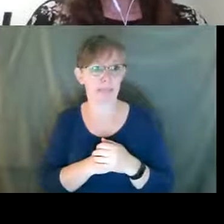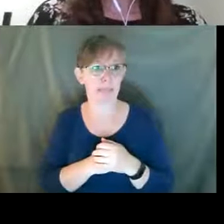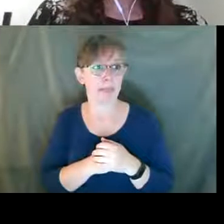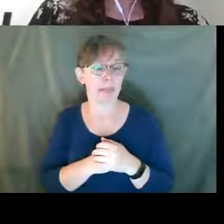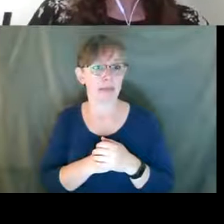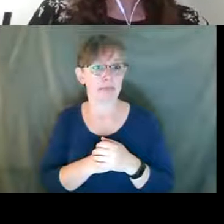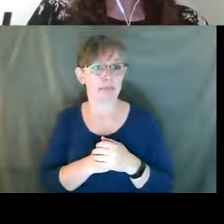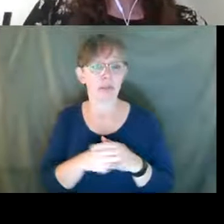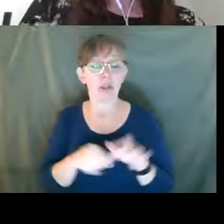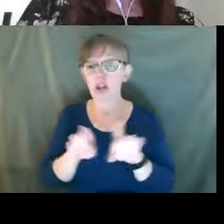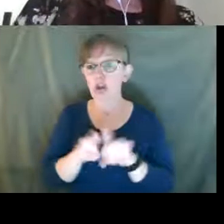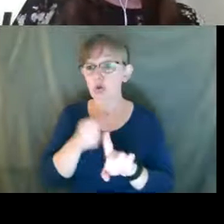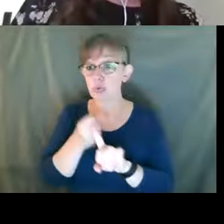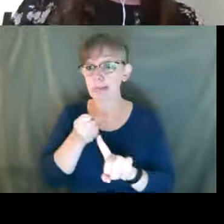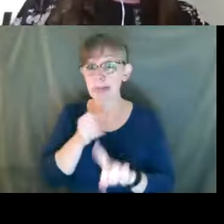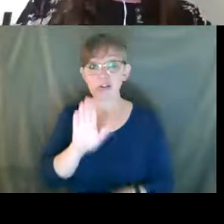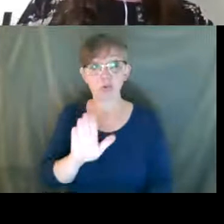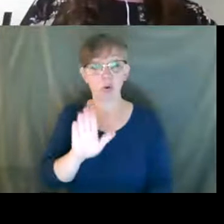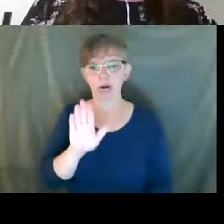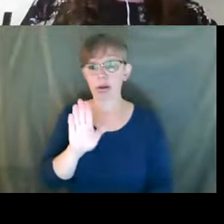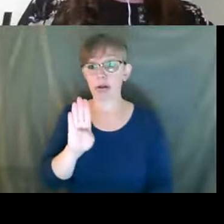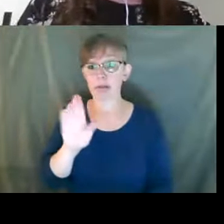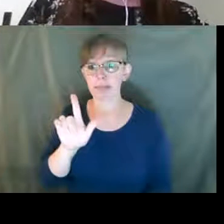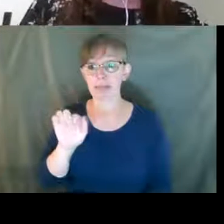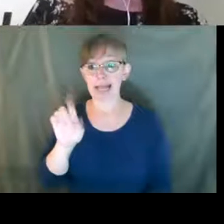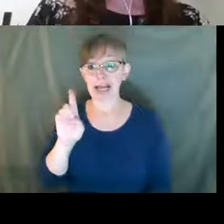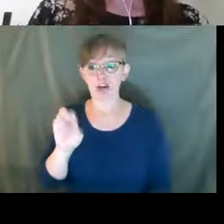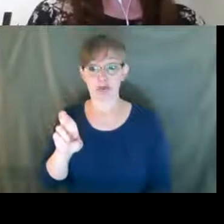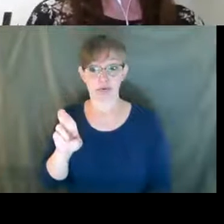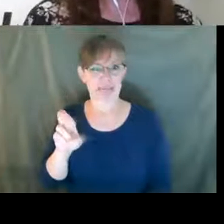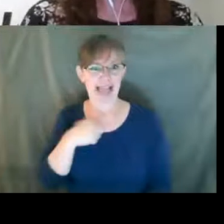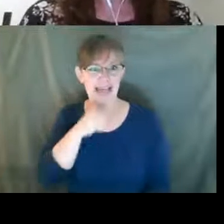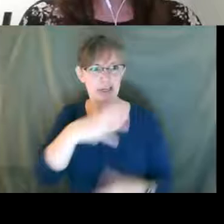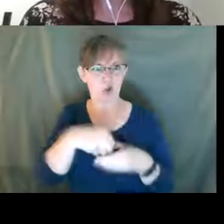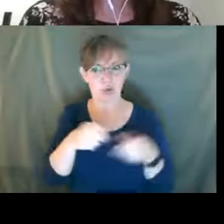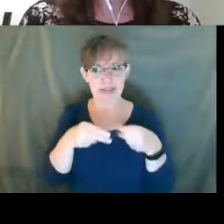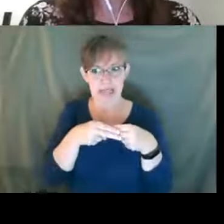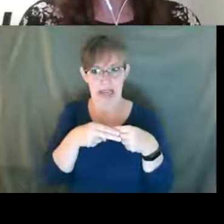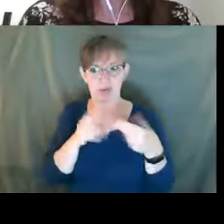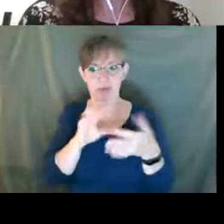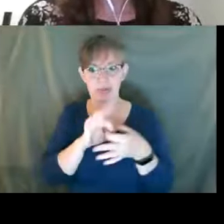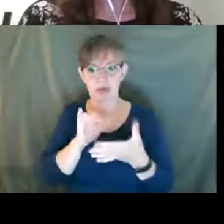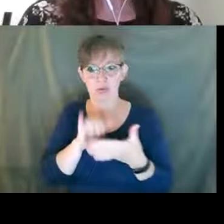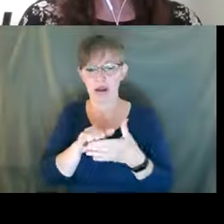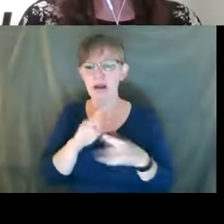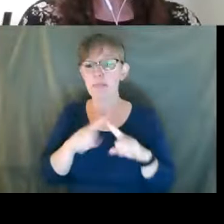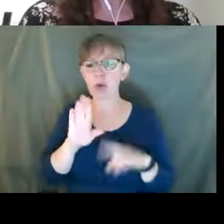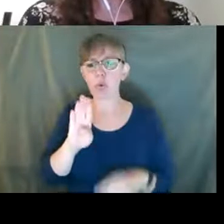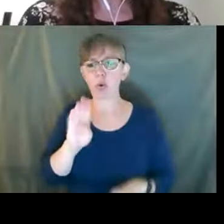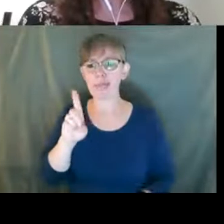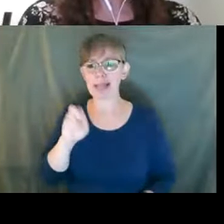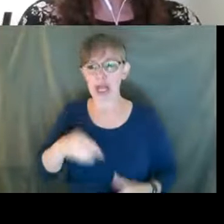It also impacts the bladder, which I did not include a slide on, by irritating the lining and leading